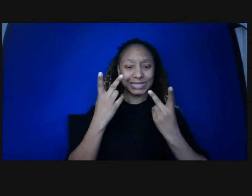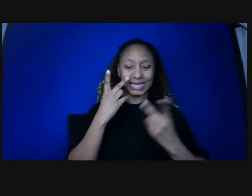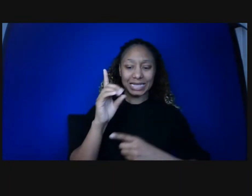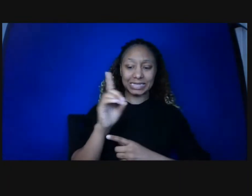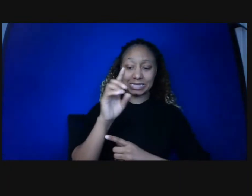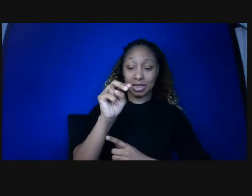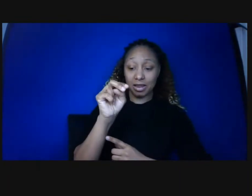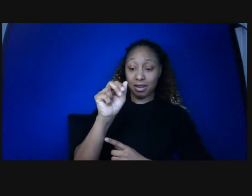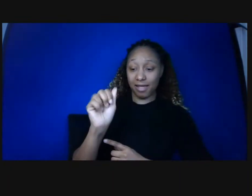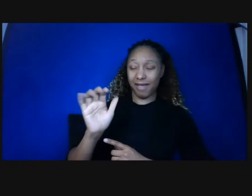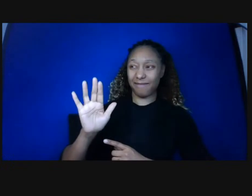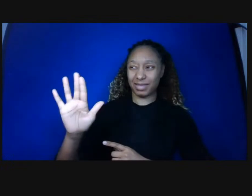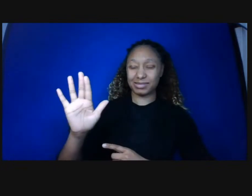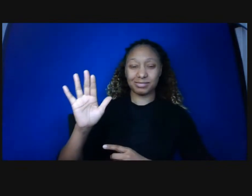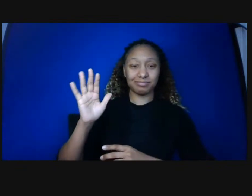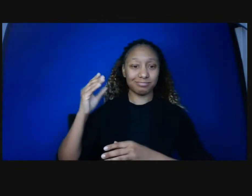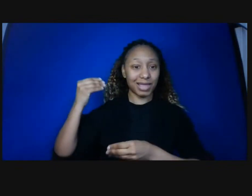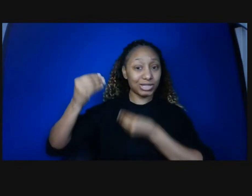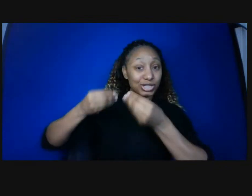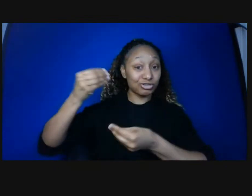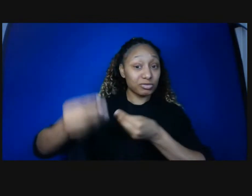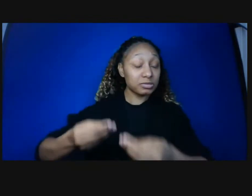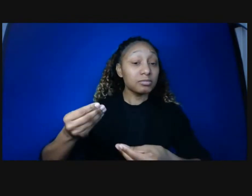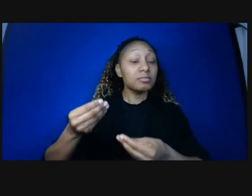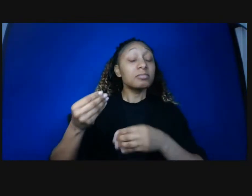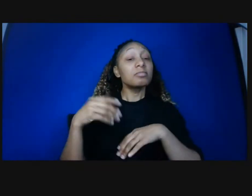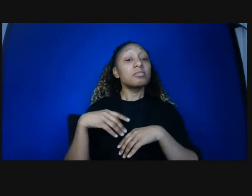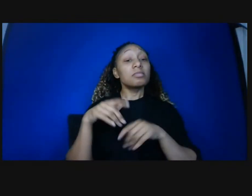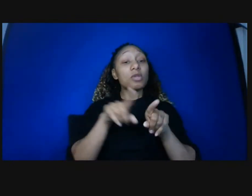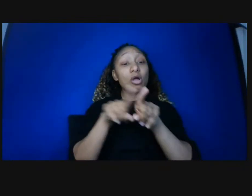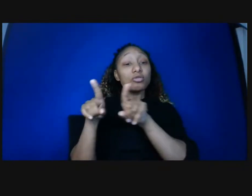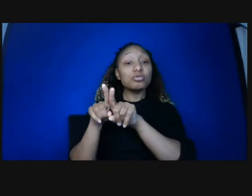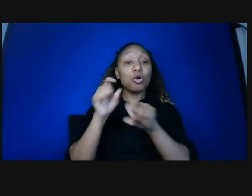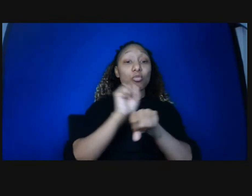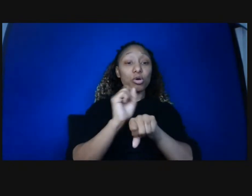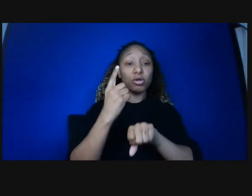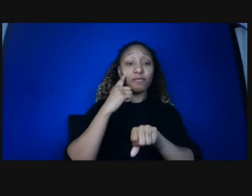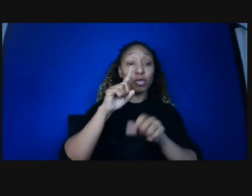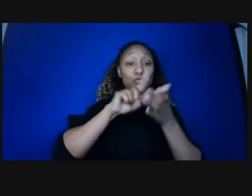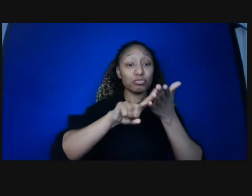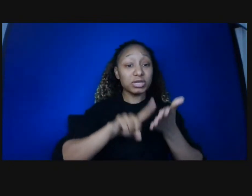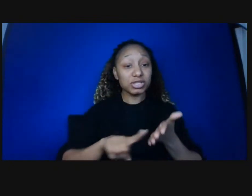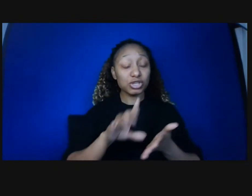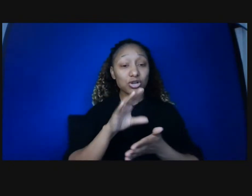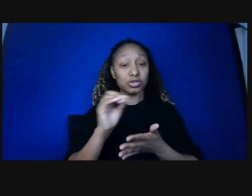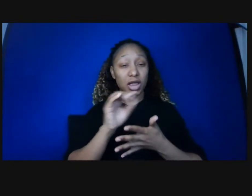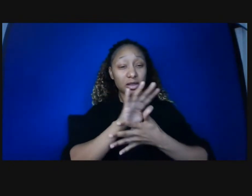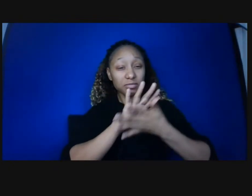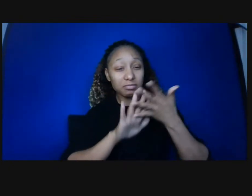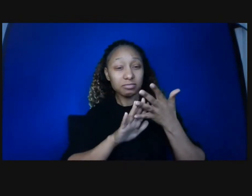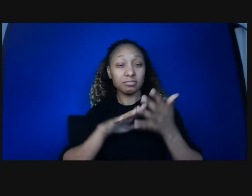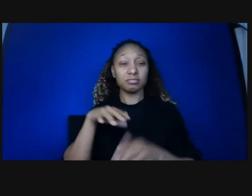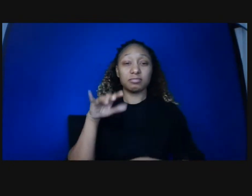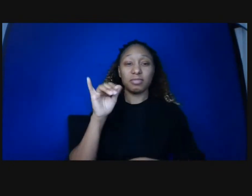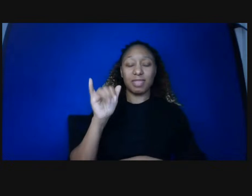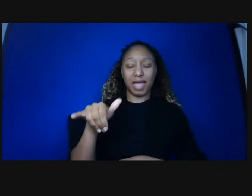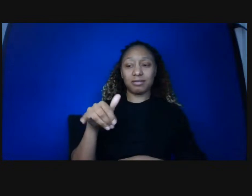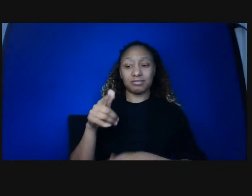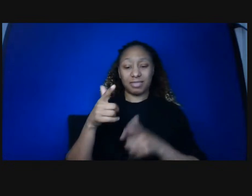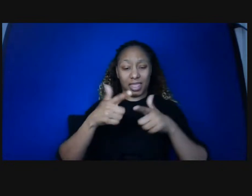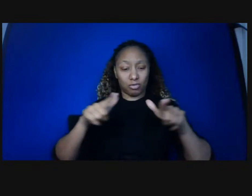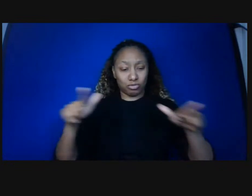his ancestry. Drew is working on the research and preservation of Algonkian Eastern Woodland